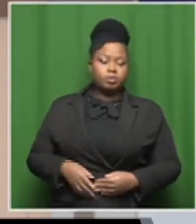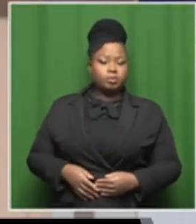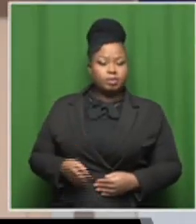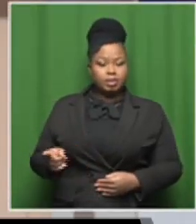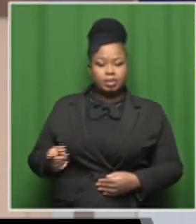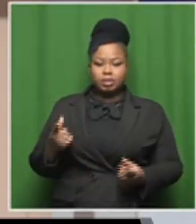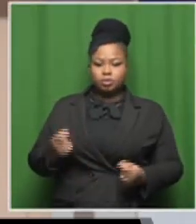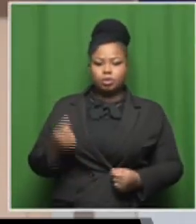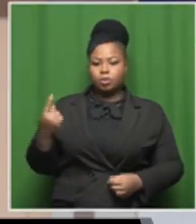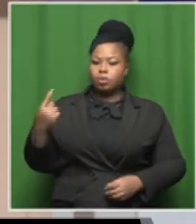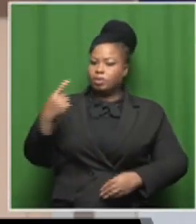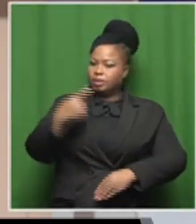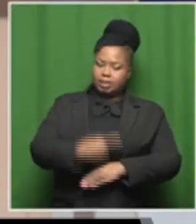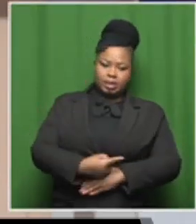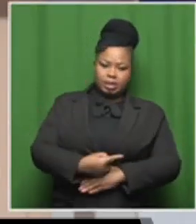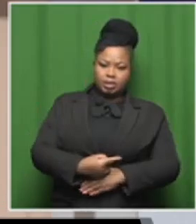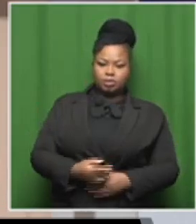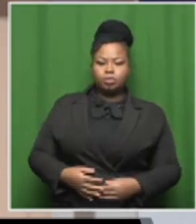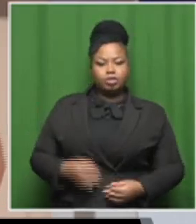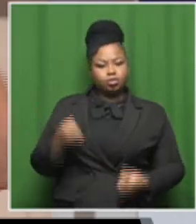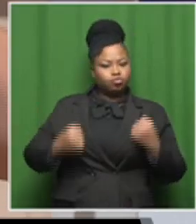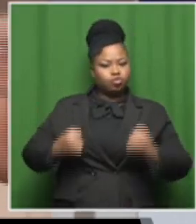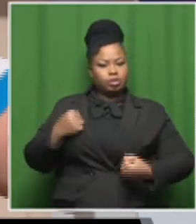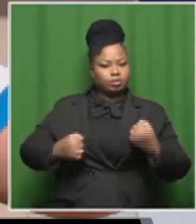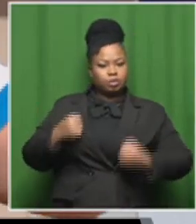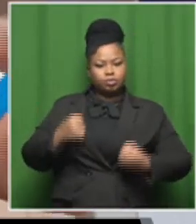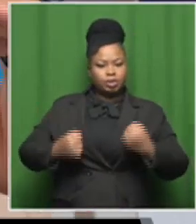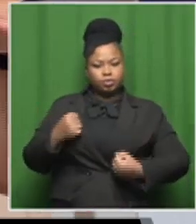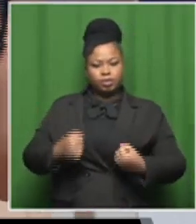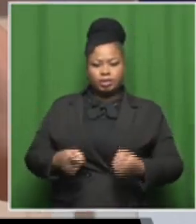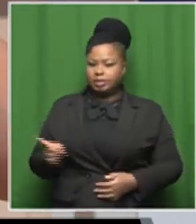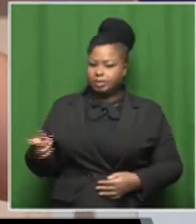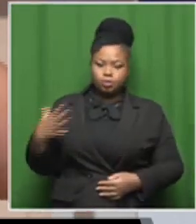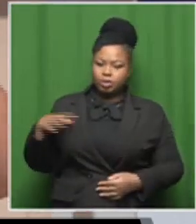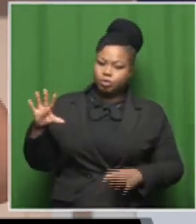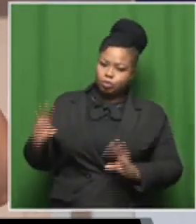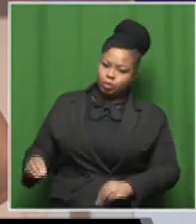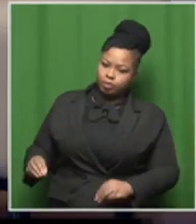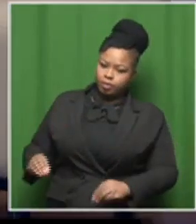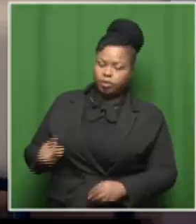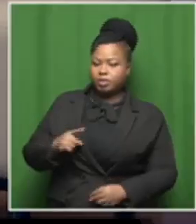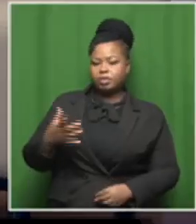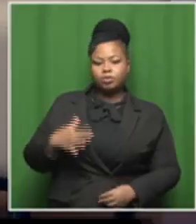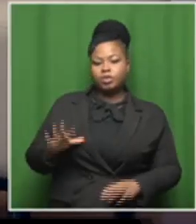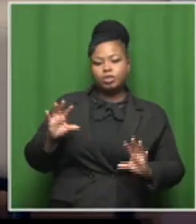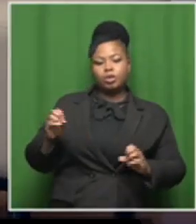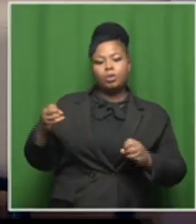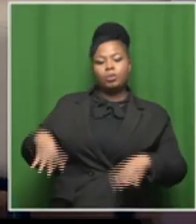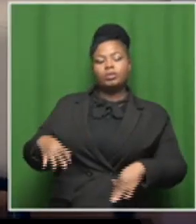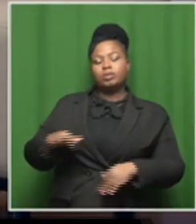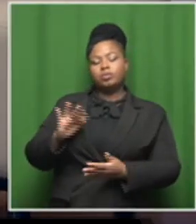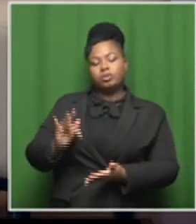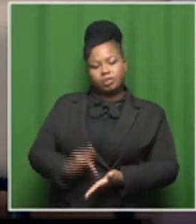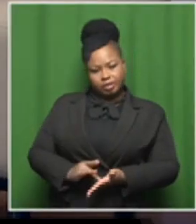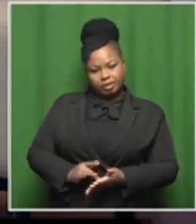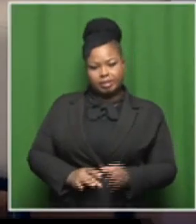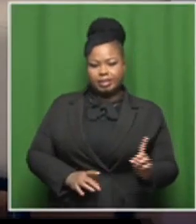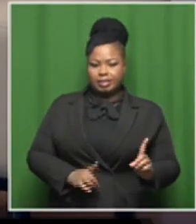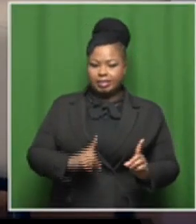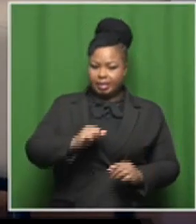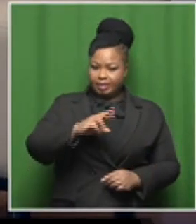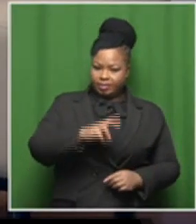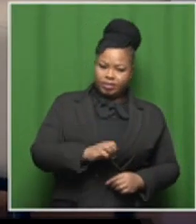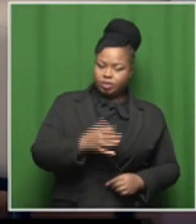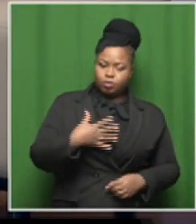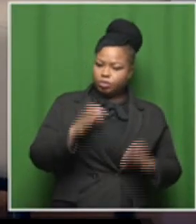the whole day and almost the whole night of running non-stop. He didn't want to stop because he didn't want to lose the position or wanted to gain it, and Dave didn't want to stop.